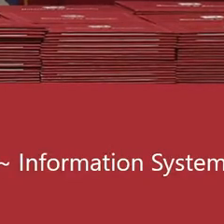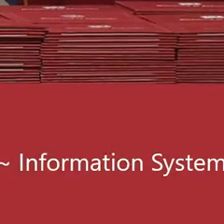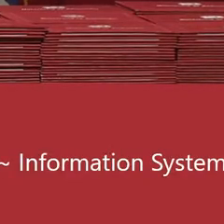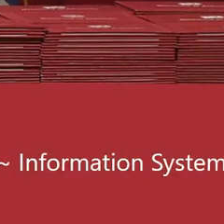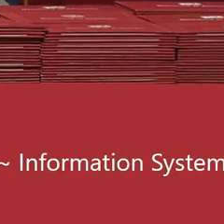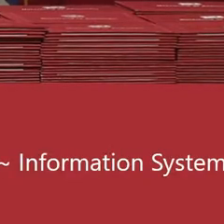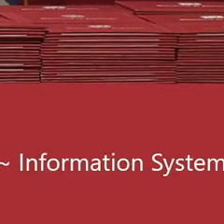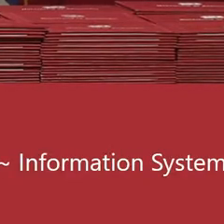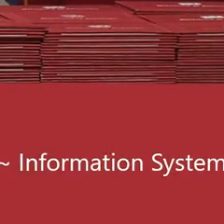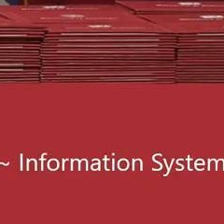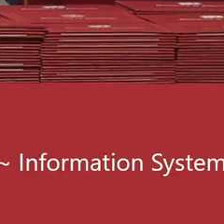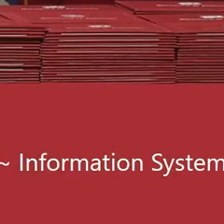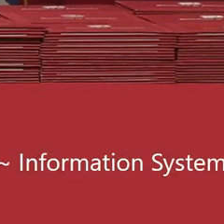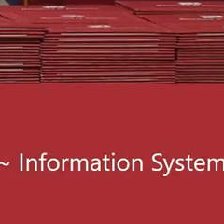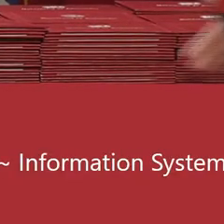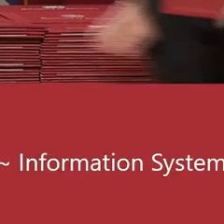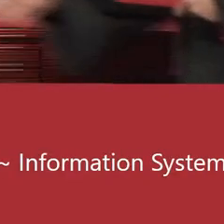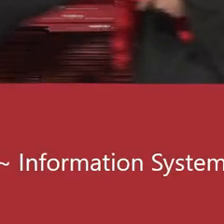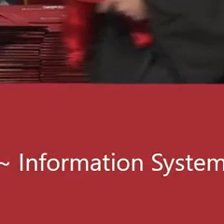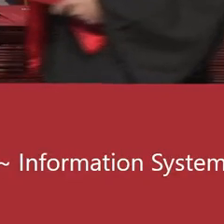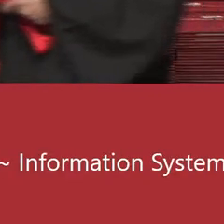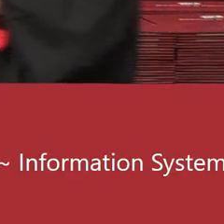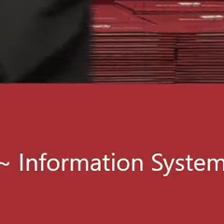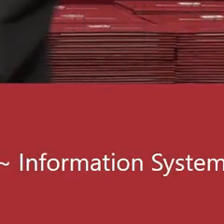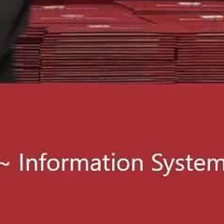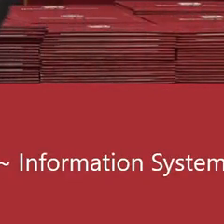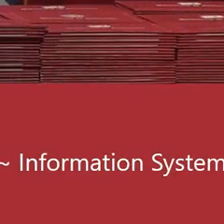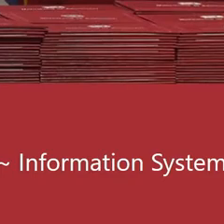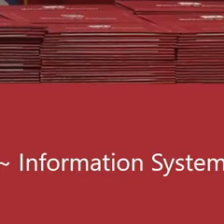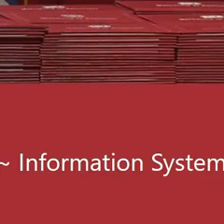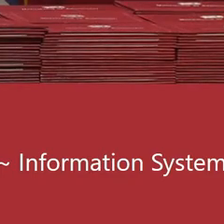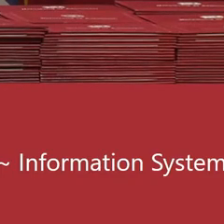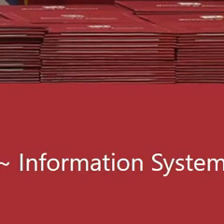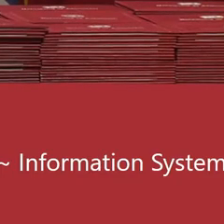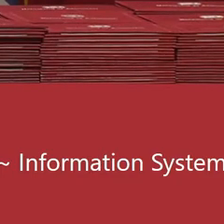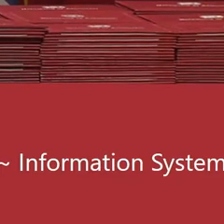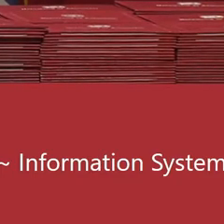William Austin Robb, cum laude.